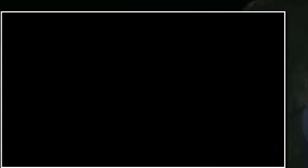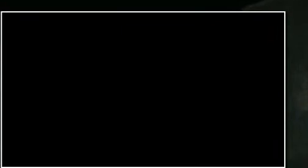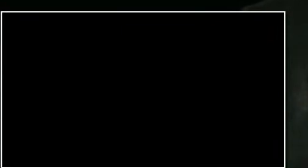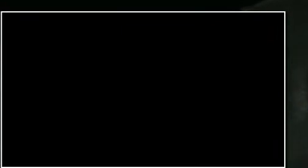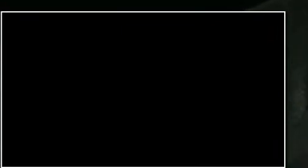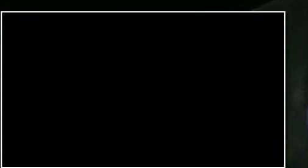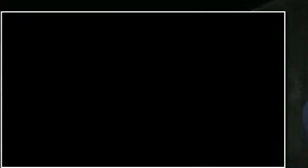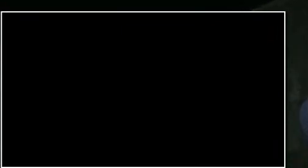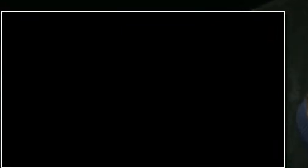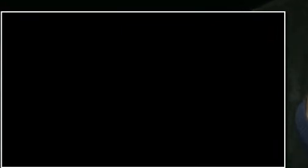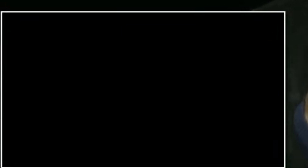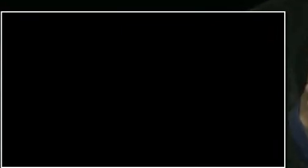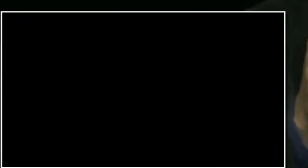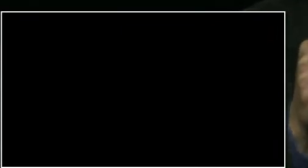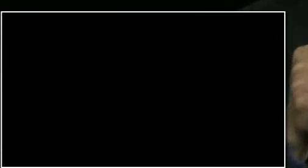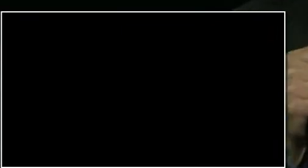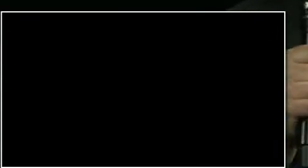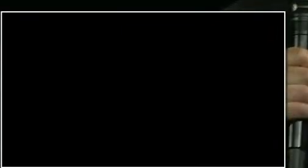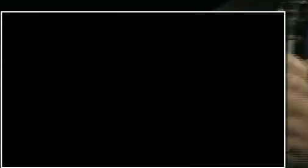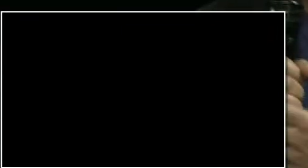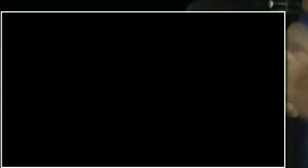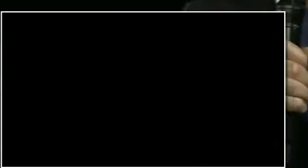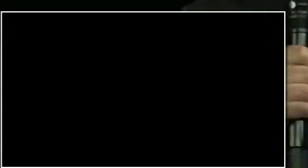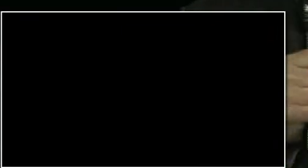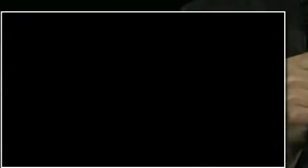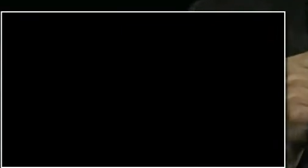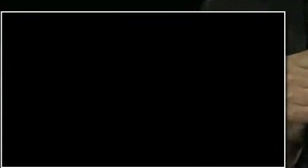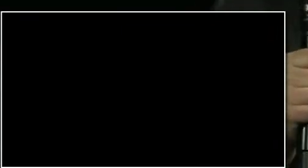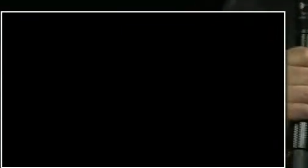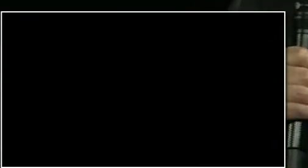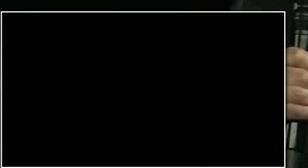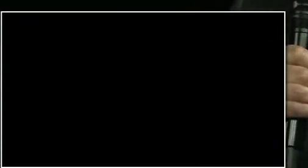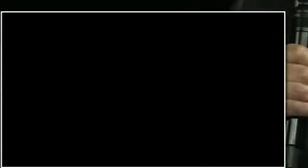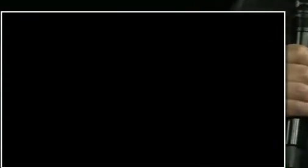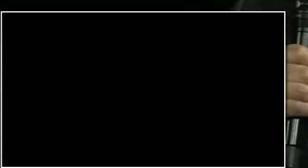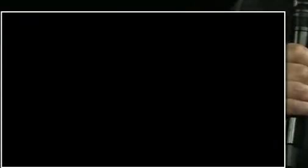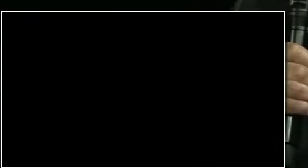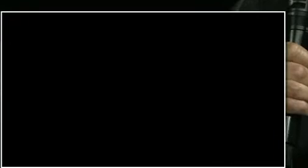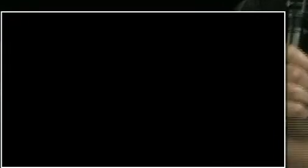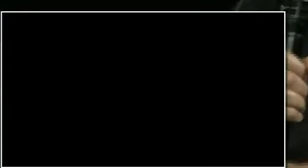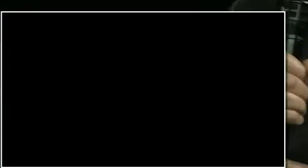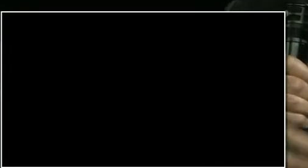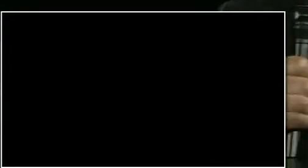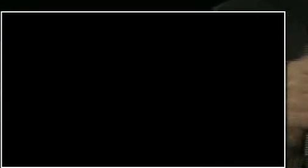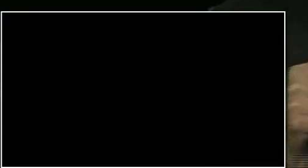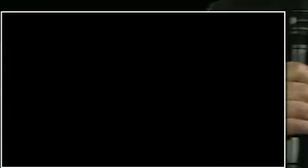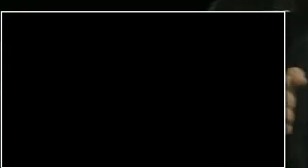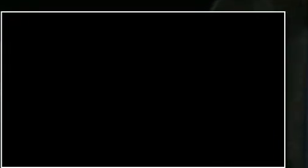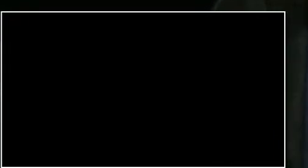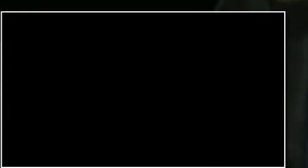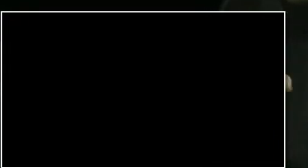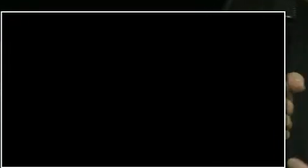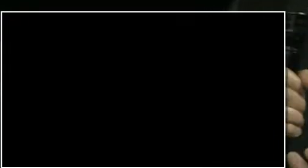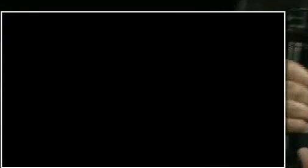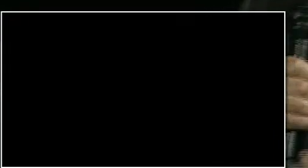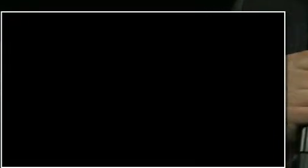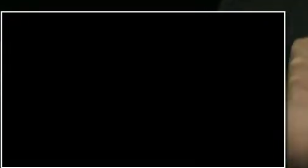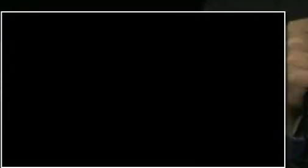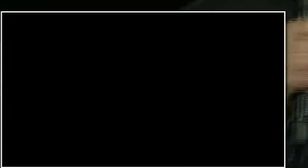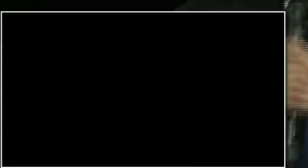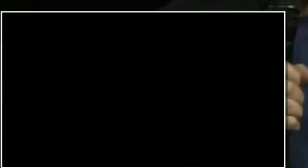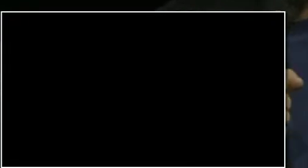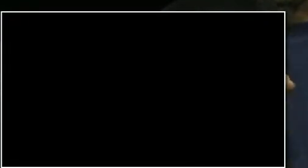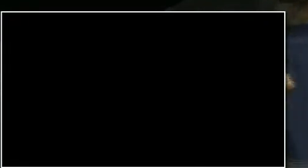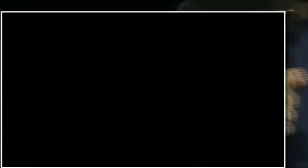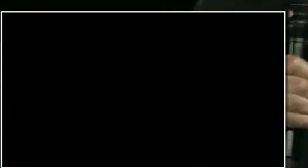the sails themselves and the sails in the ships. When they filled with wind, that was the technical challenge that they didn't get ahead of, to the extent that they